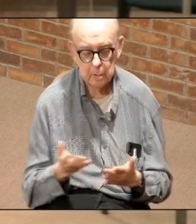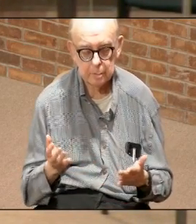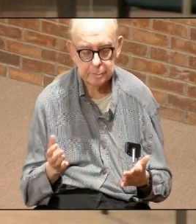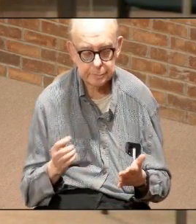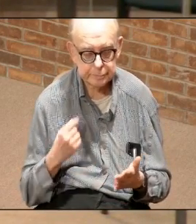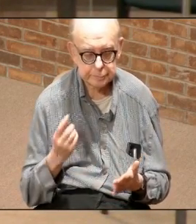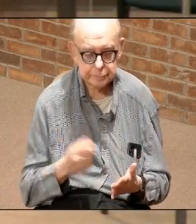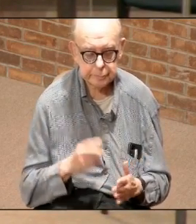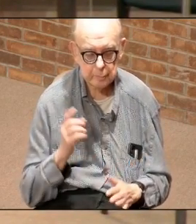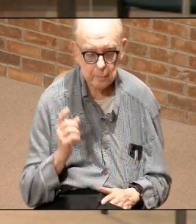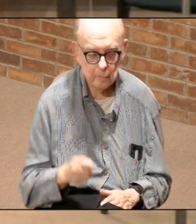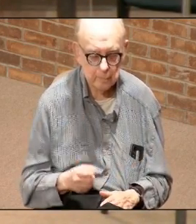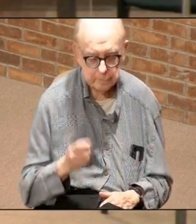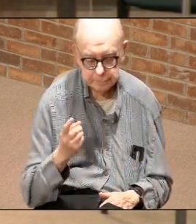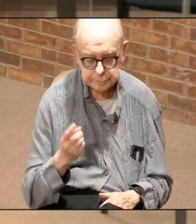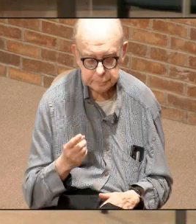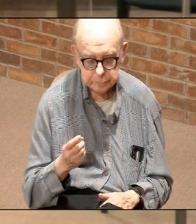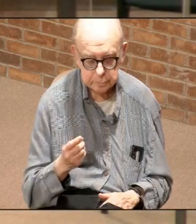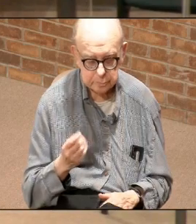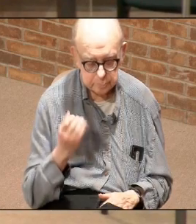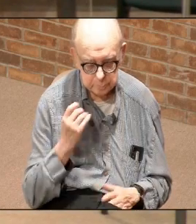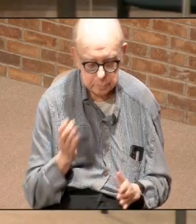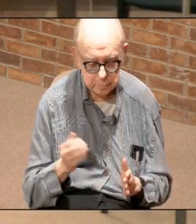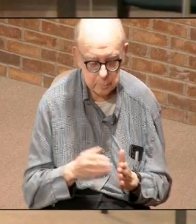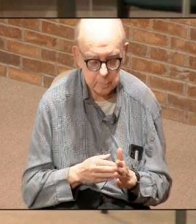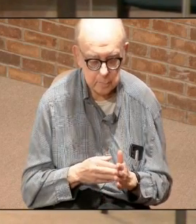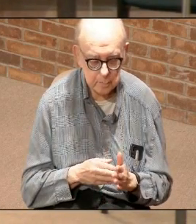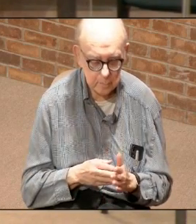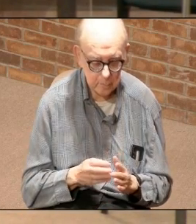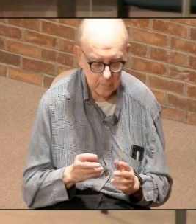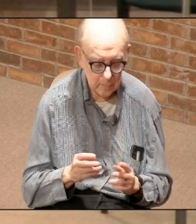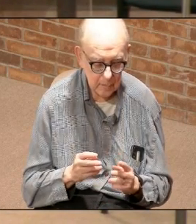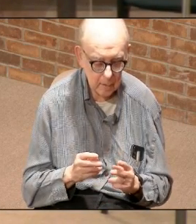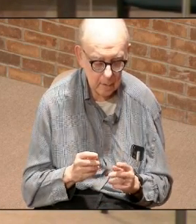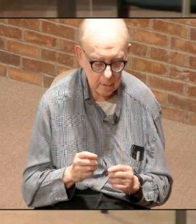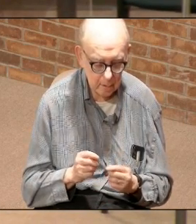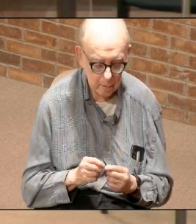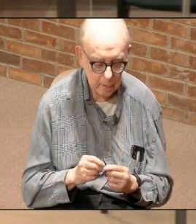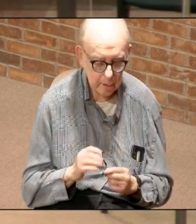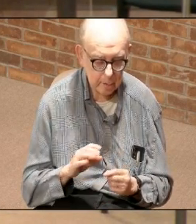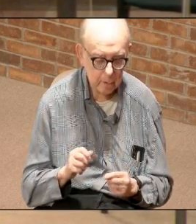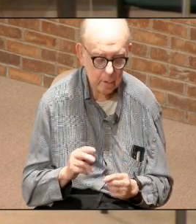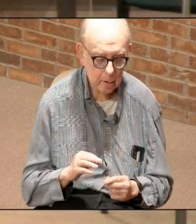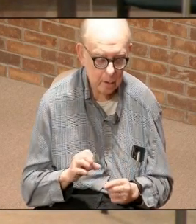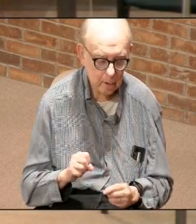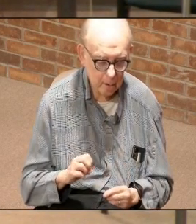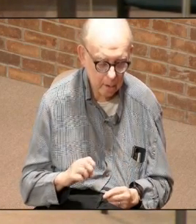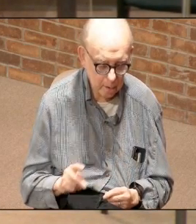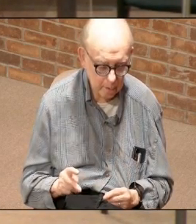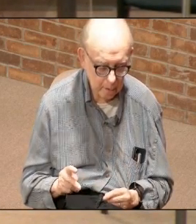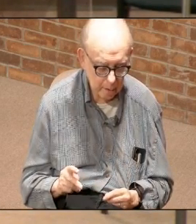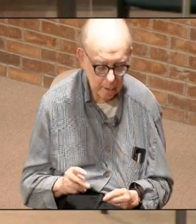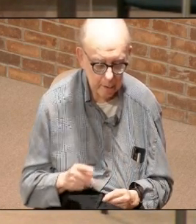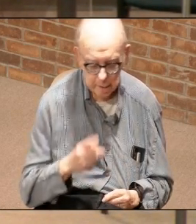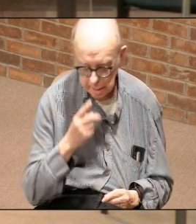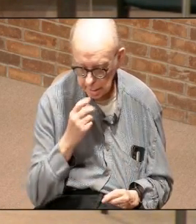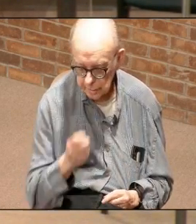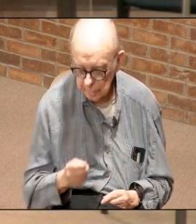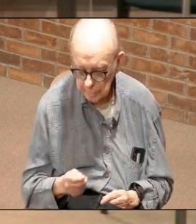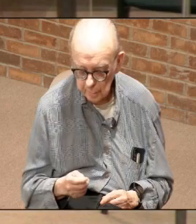is we need to understand this. If you go back to the point of Joseph when he was in Egypt,